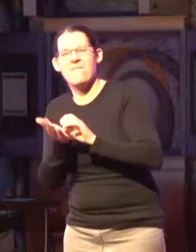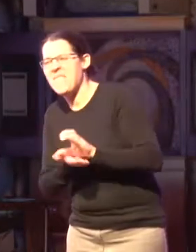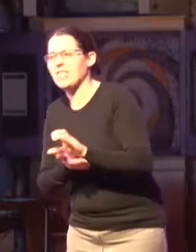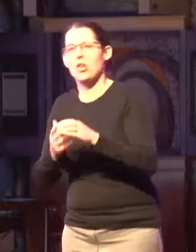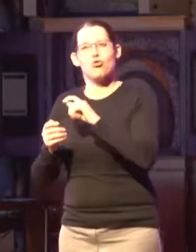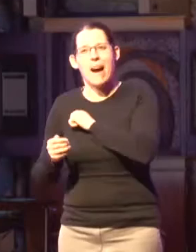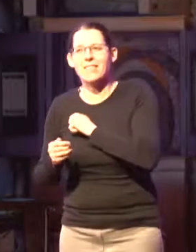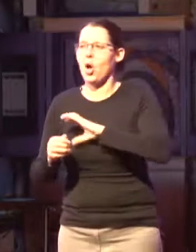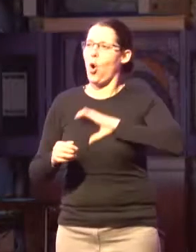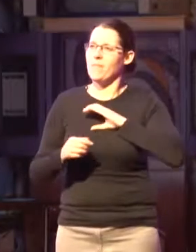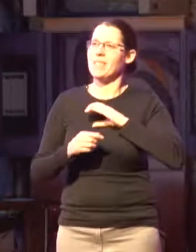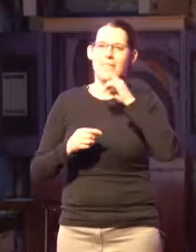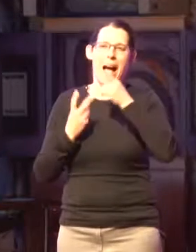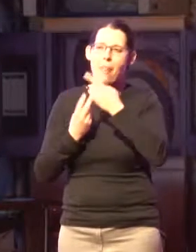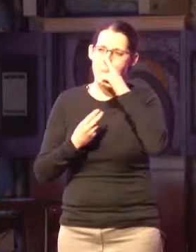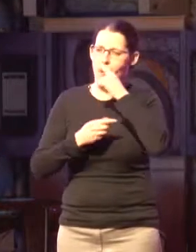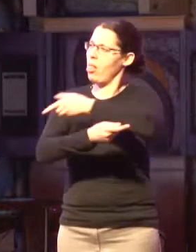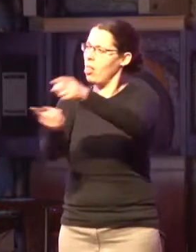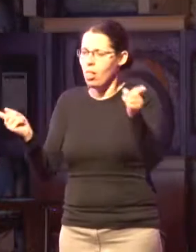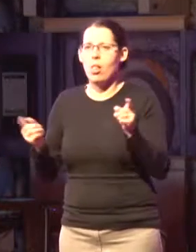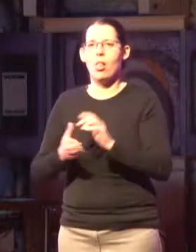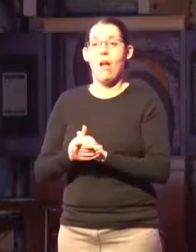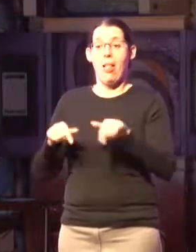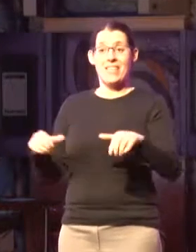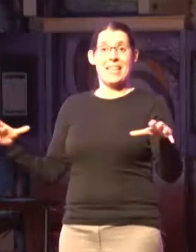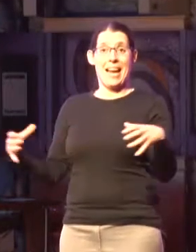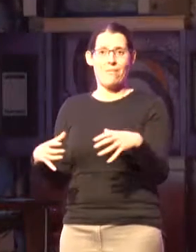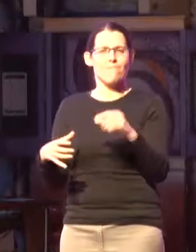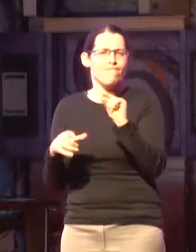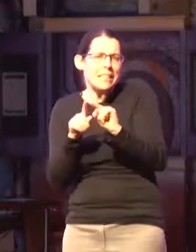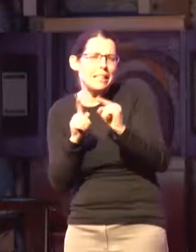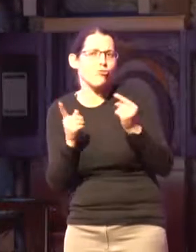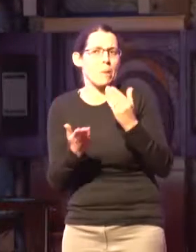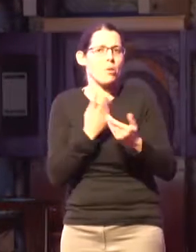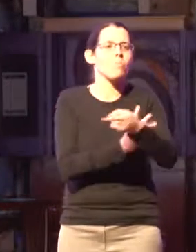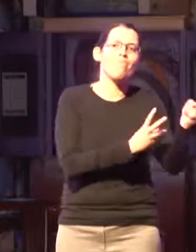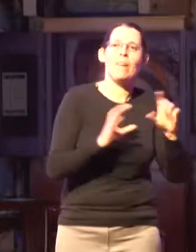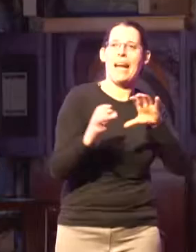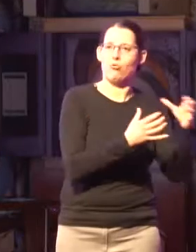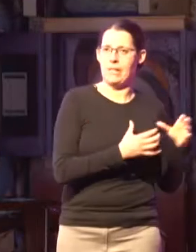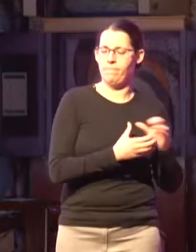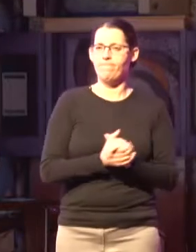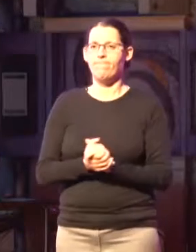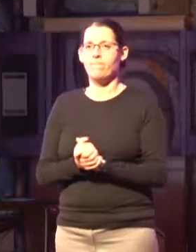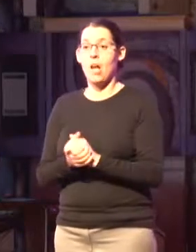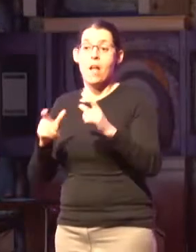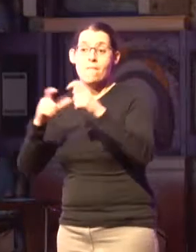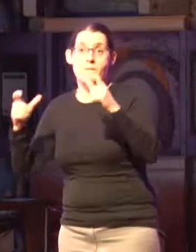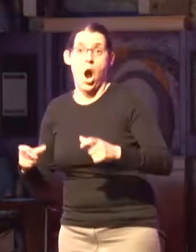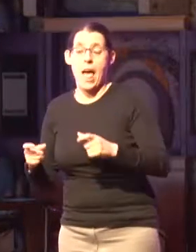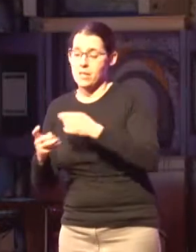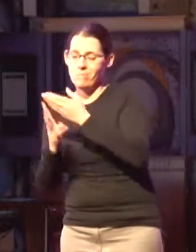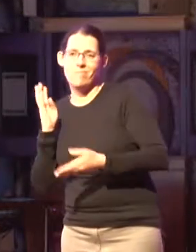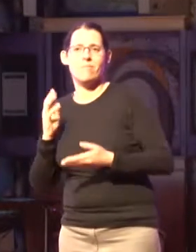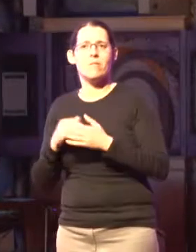confidence in the people around us. This category is a little bit different to the others. These finalists are not